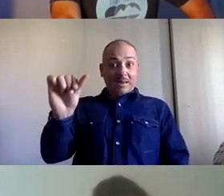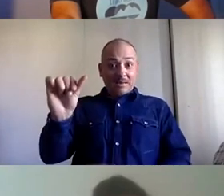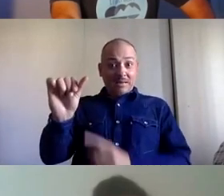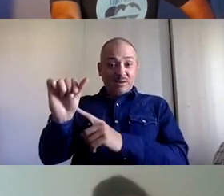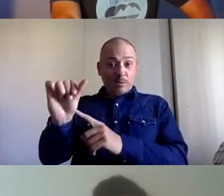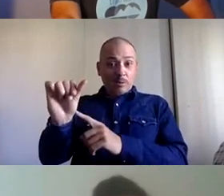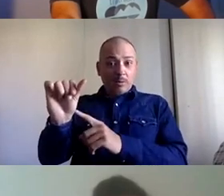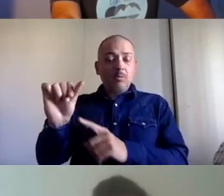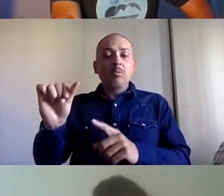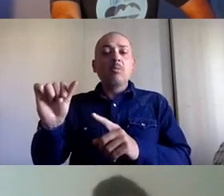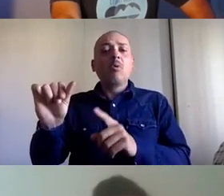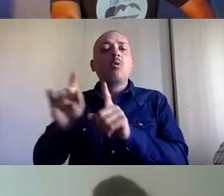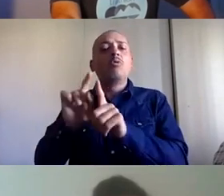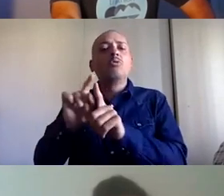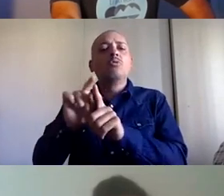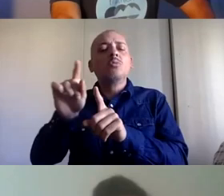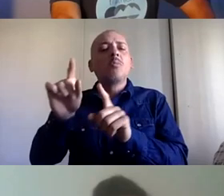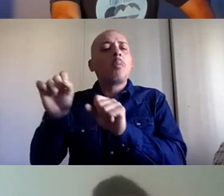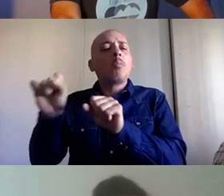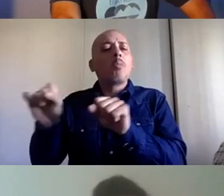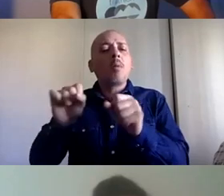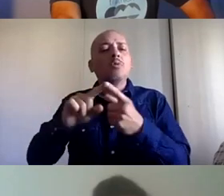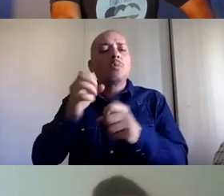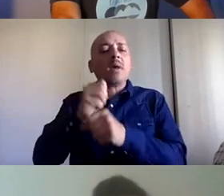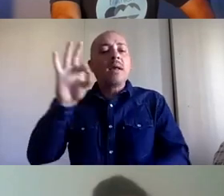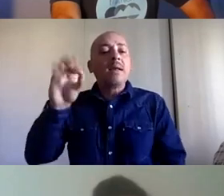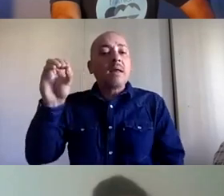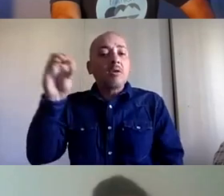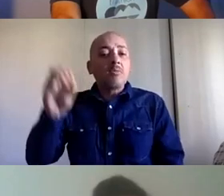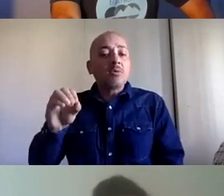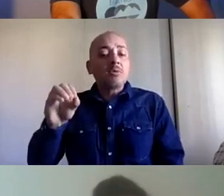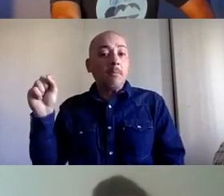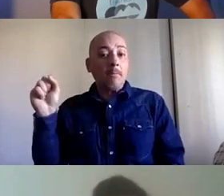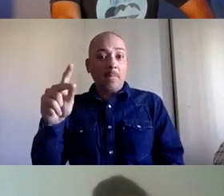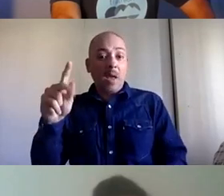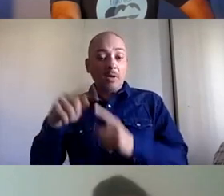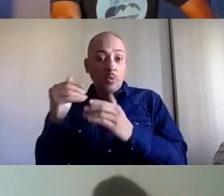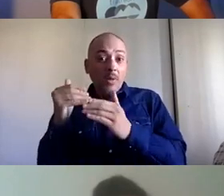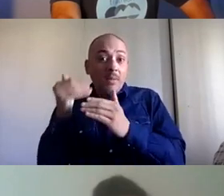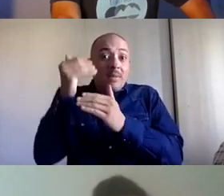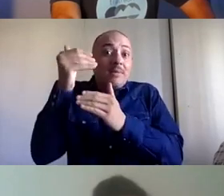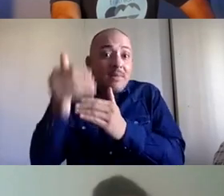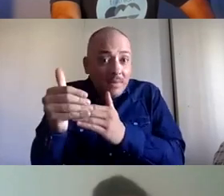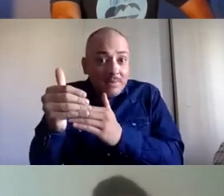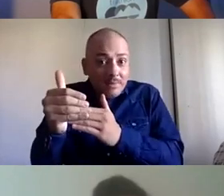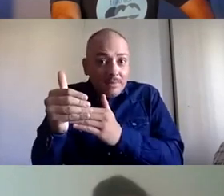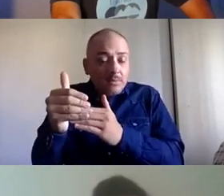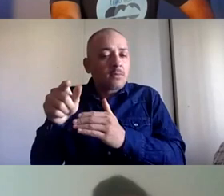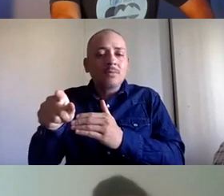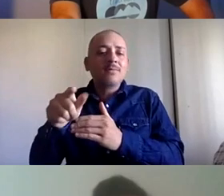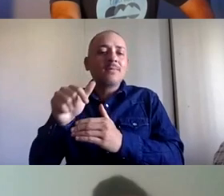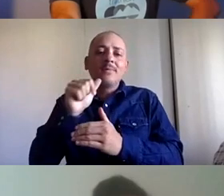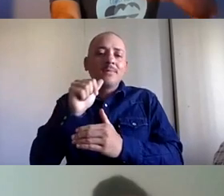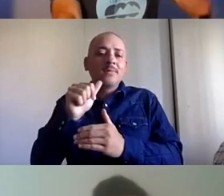and also there is a probability of 90% of returning to the next state. This is not taken